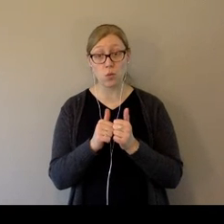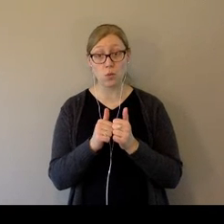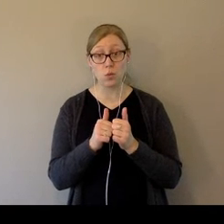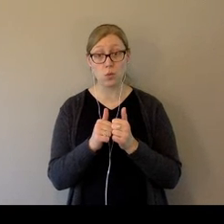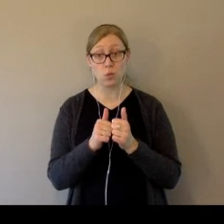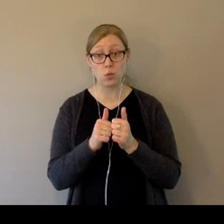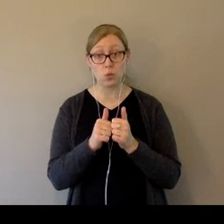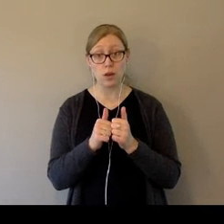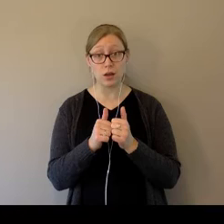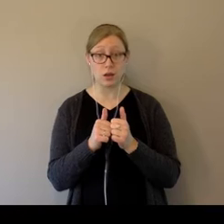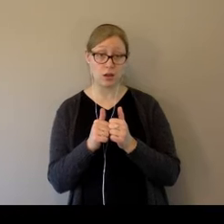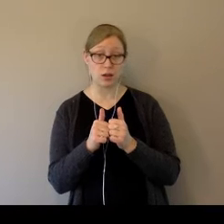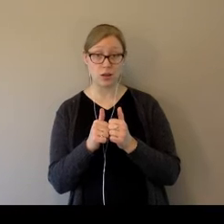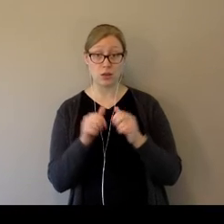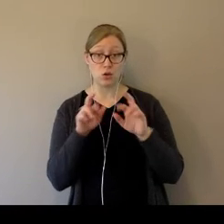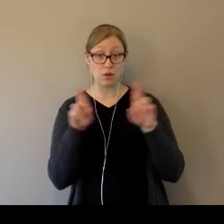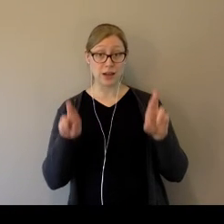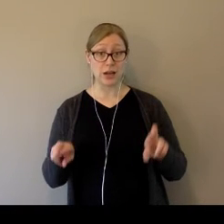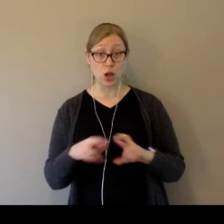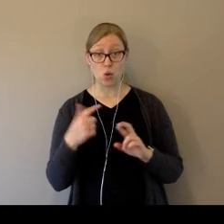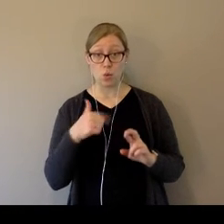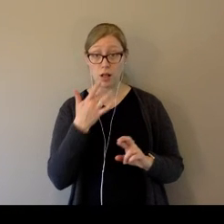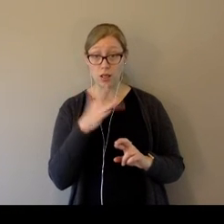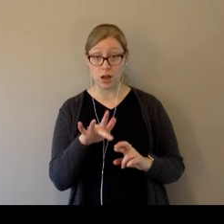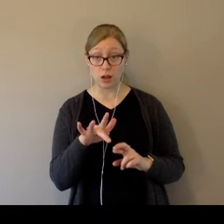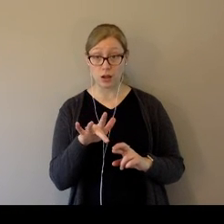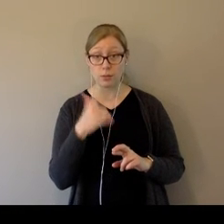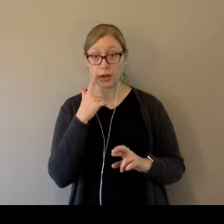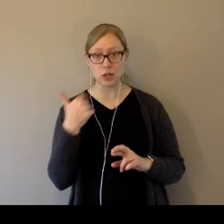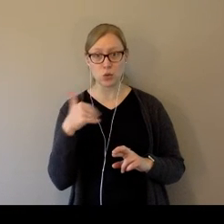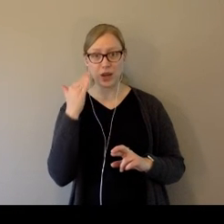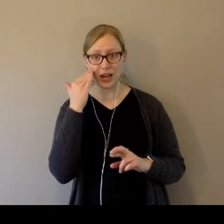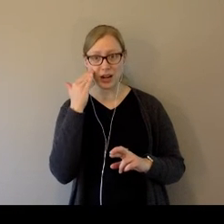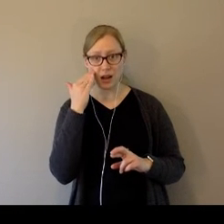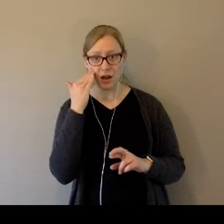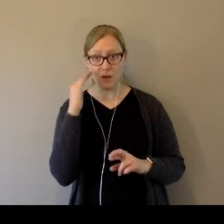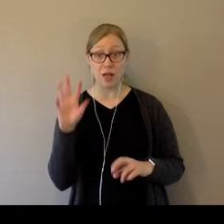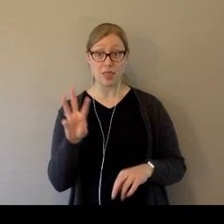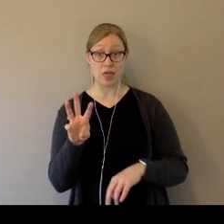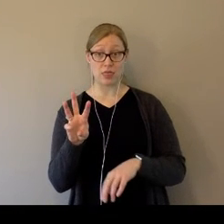going to be the same for all of these lengths, and the